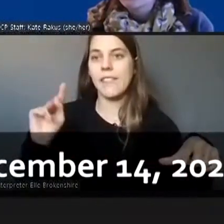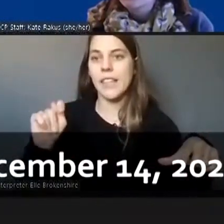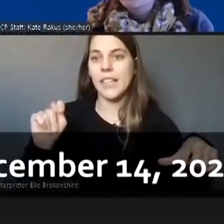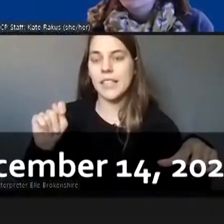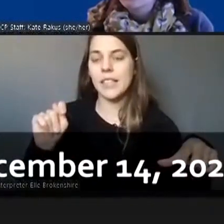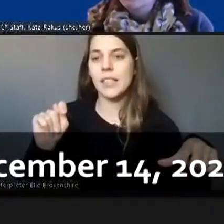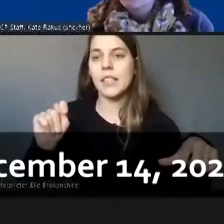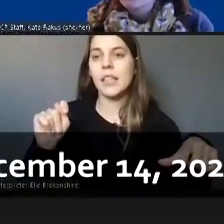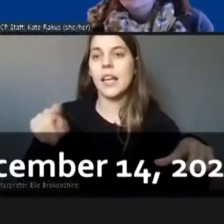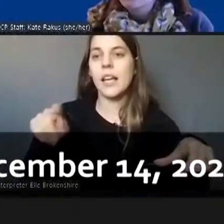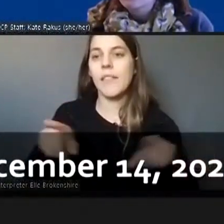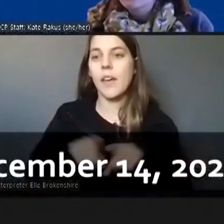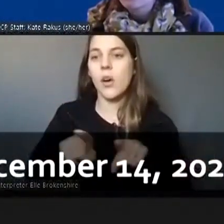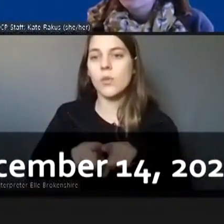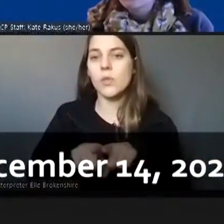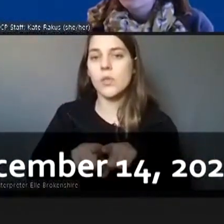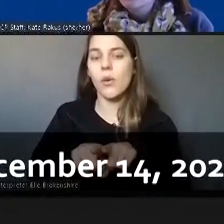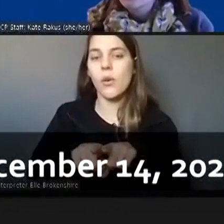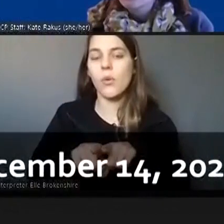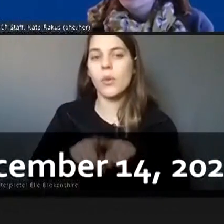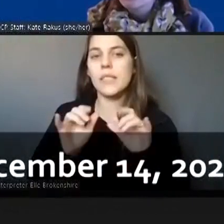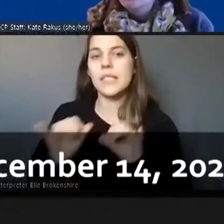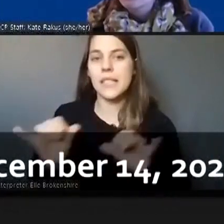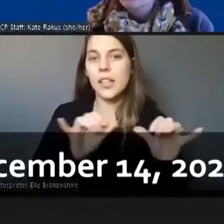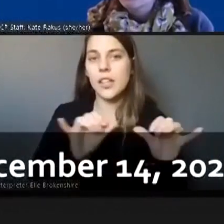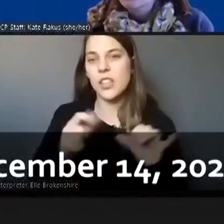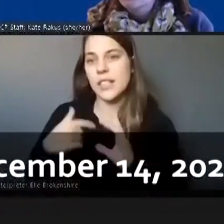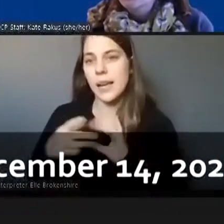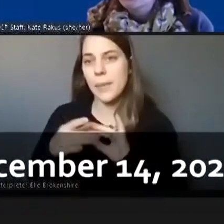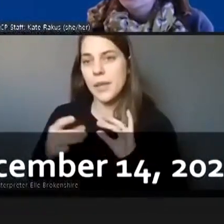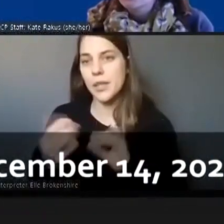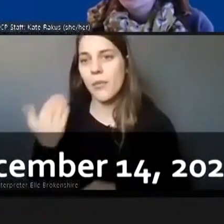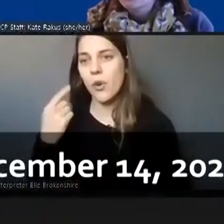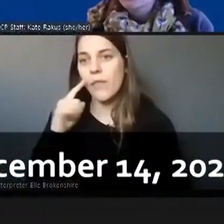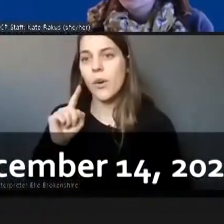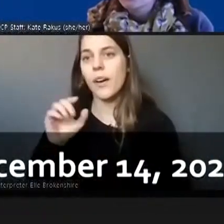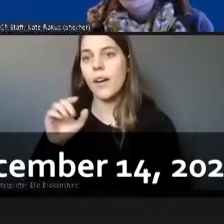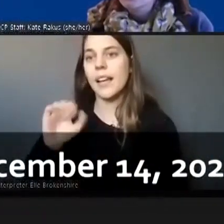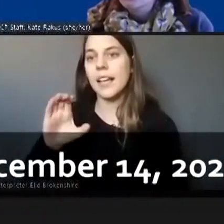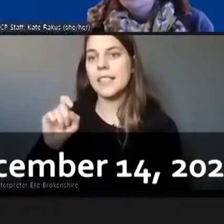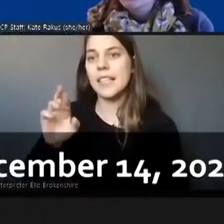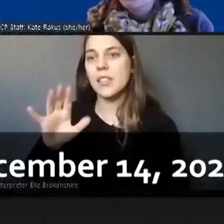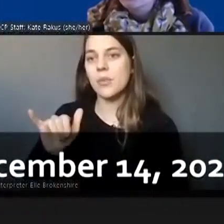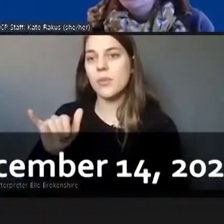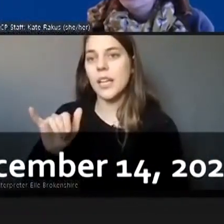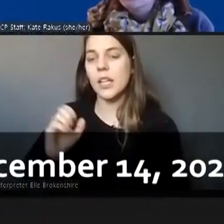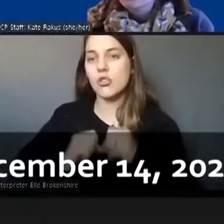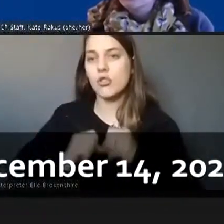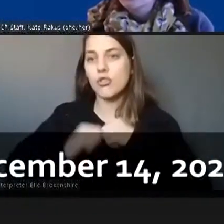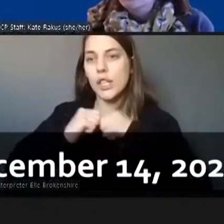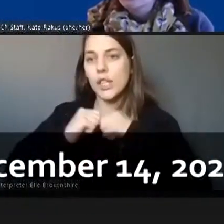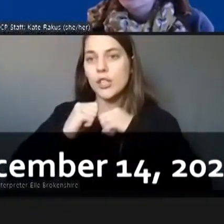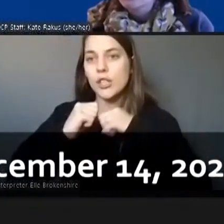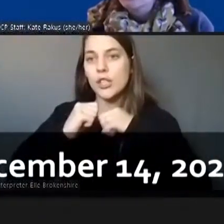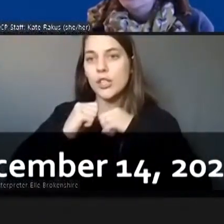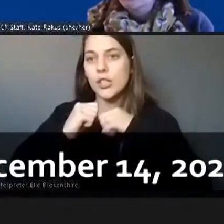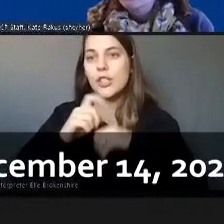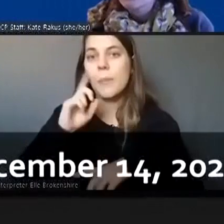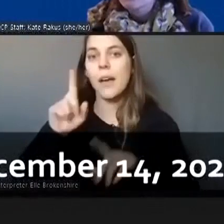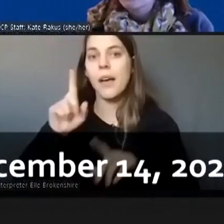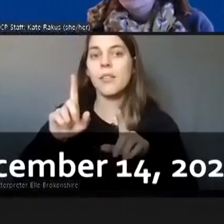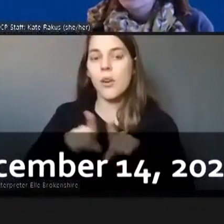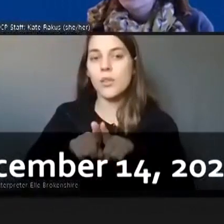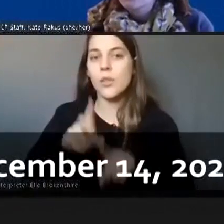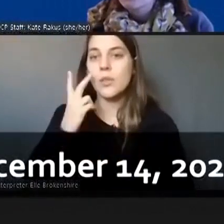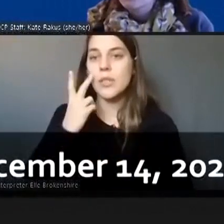there are also the standards, as I mentioned before, for accessory structures. But as you saw We still had over 100